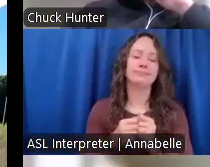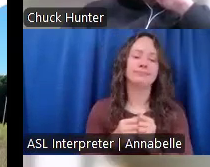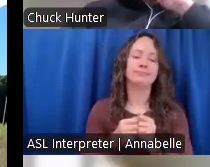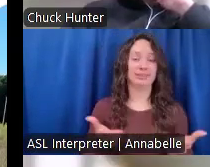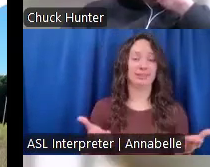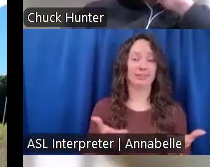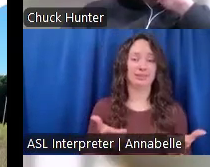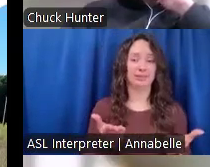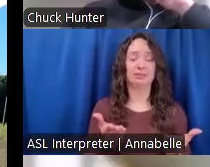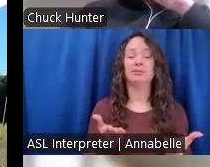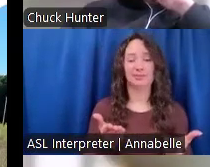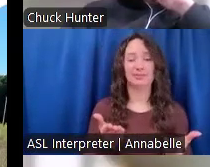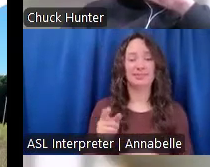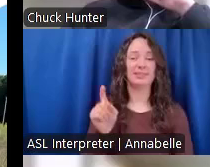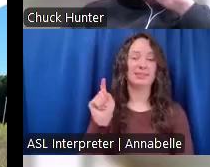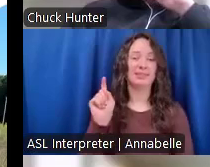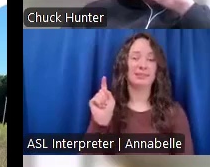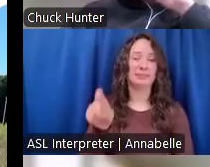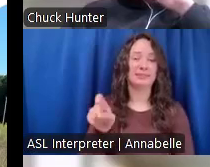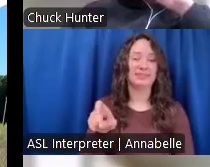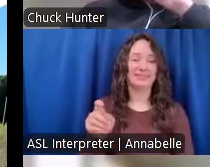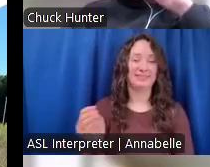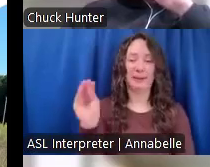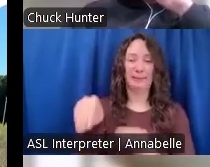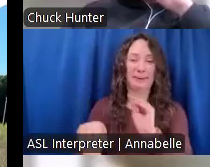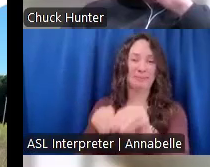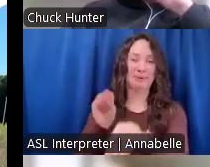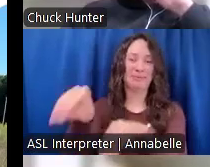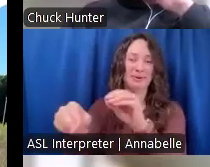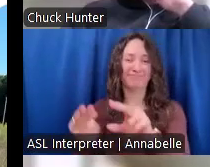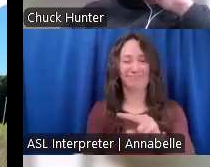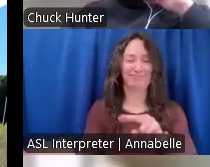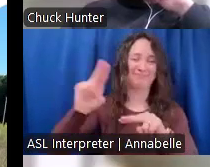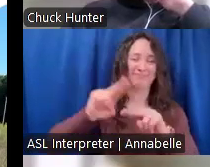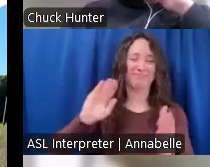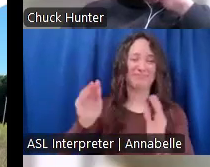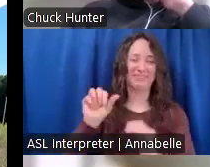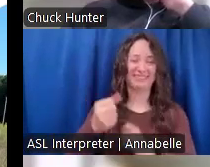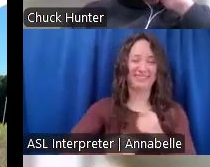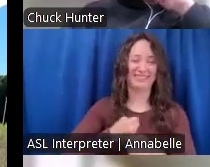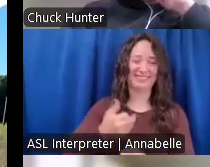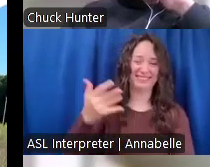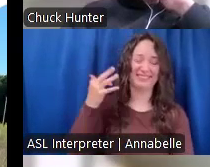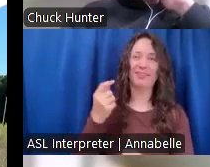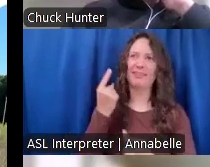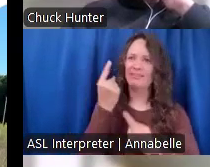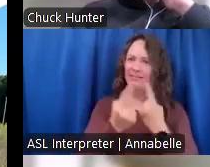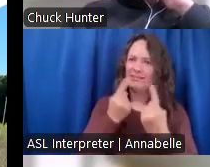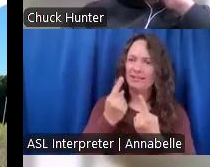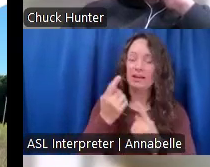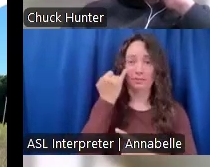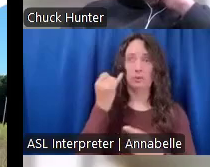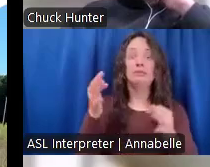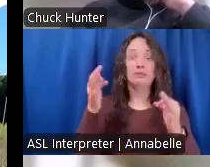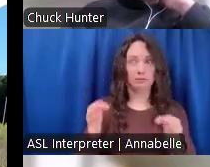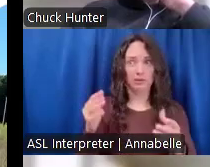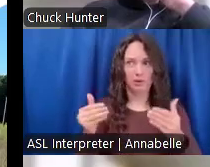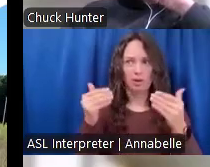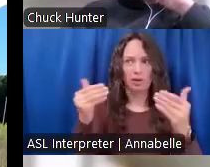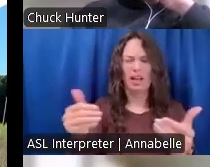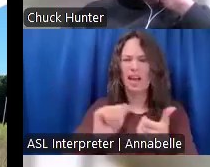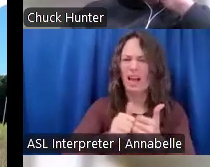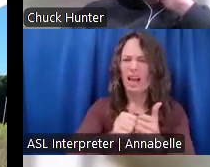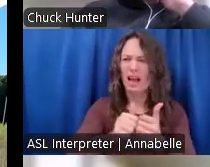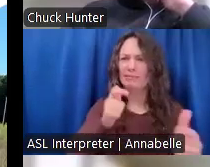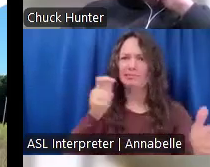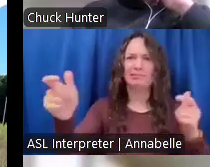than anybody was thinking about 10 years ago. And so it raises some questions about, if we're going to do this and do this at large scales, how do we go about doing